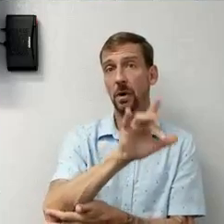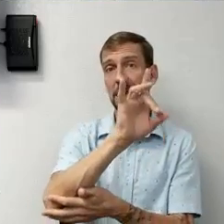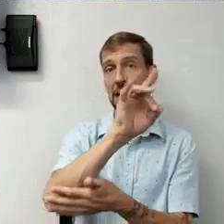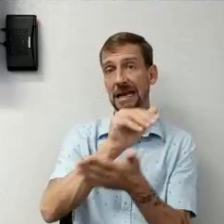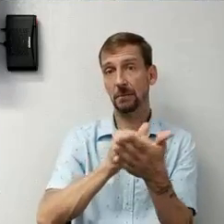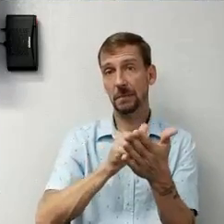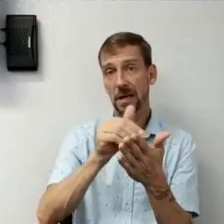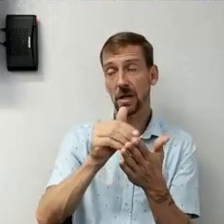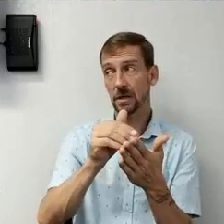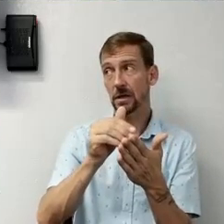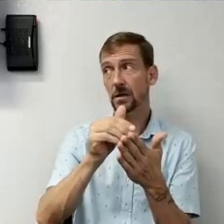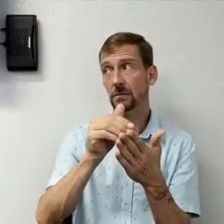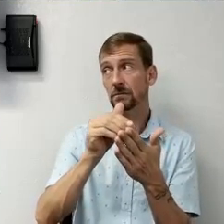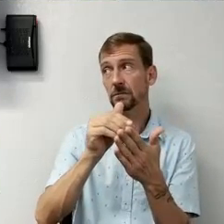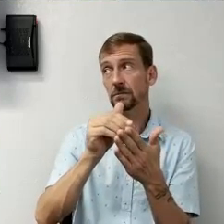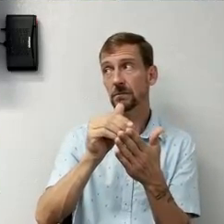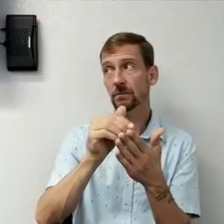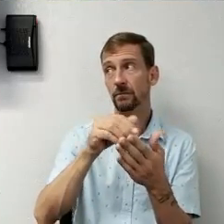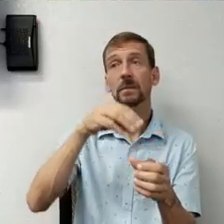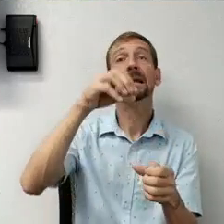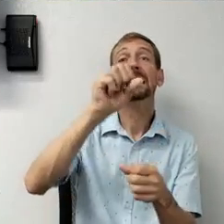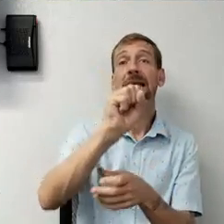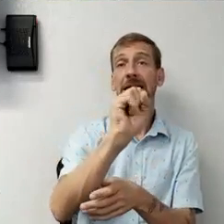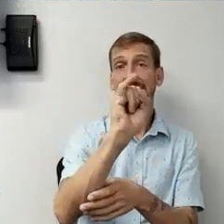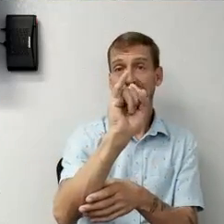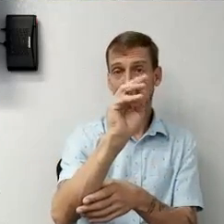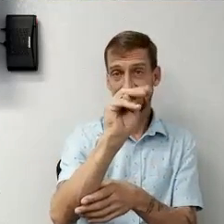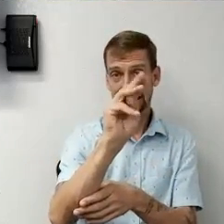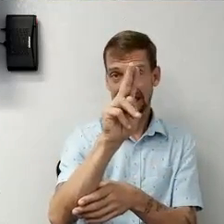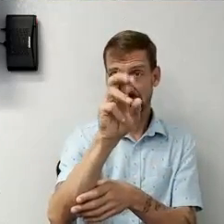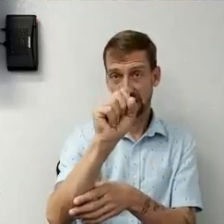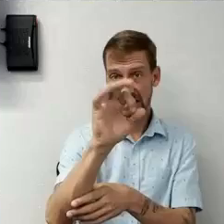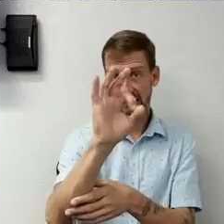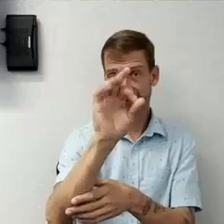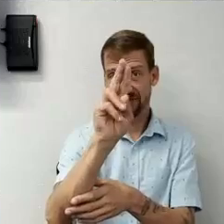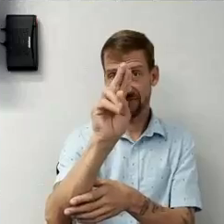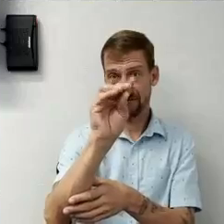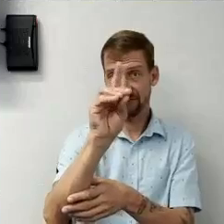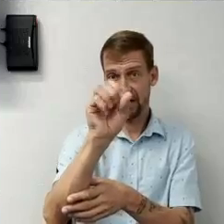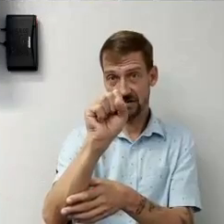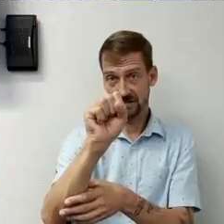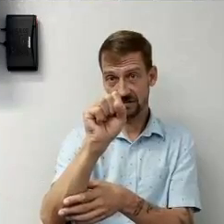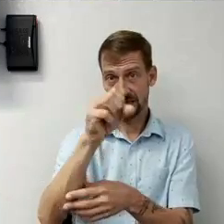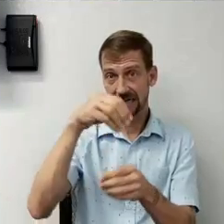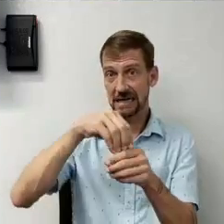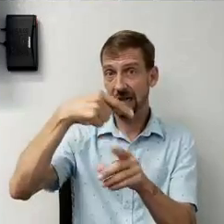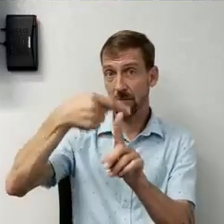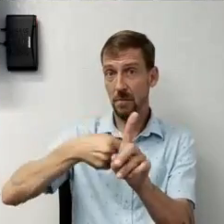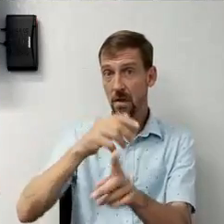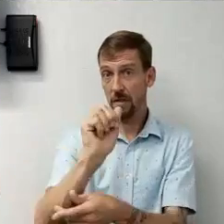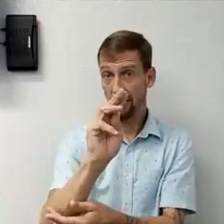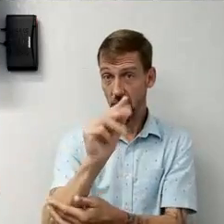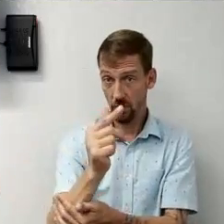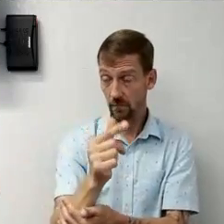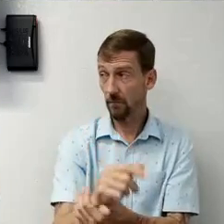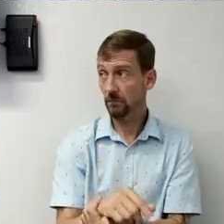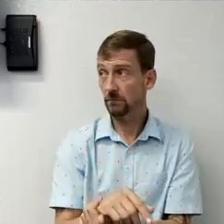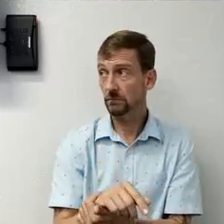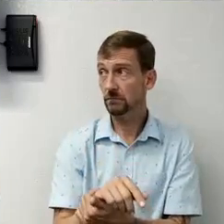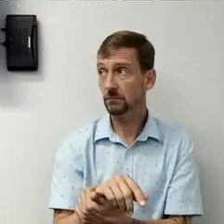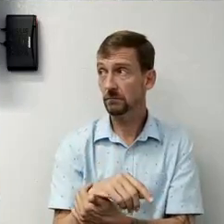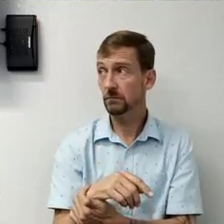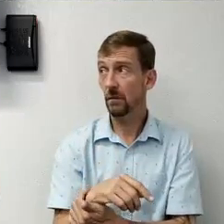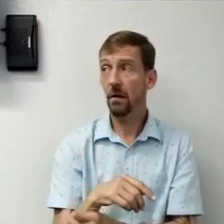million in stimulus funds, CARES Act stimulus funds, also in the month of August. So when